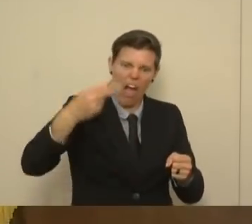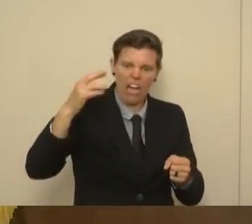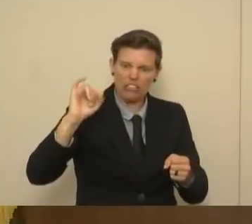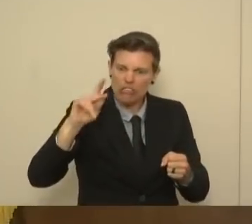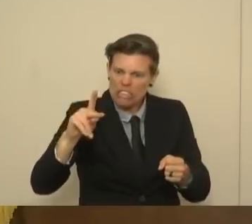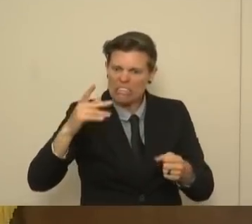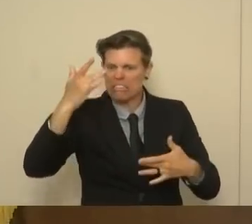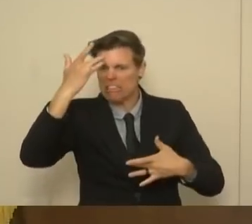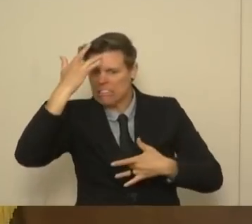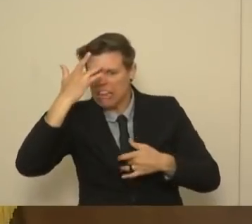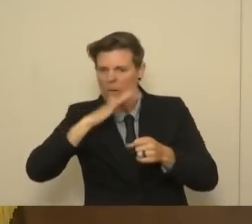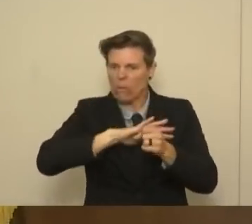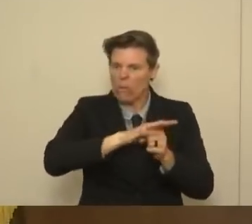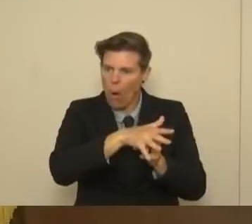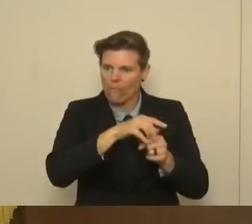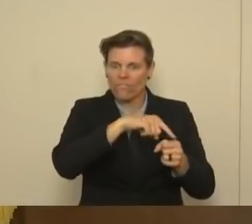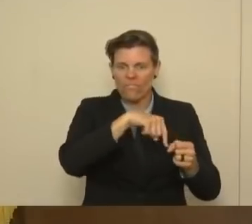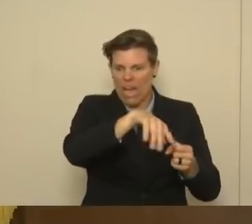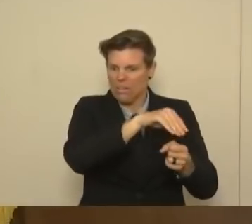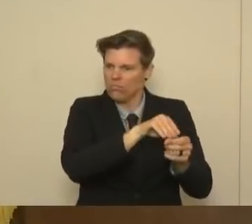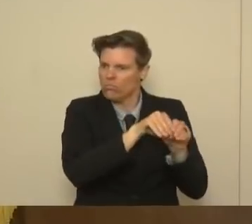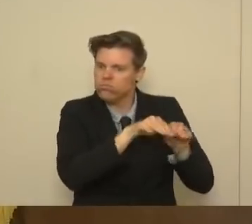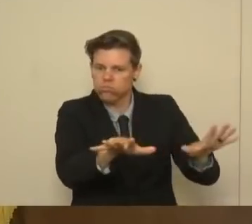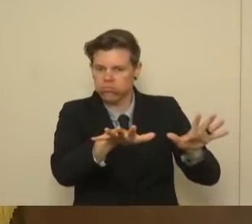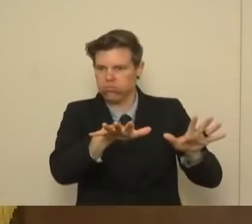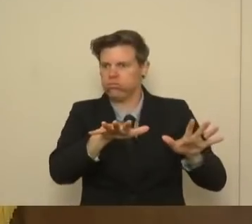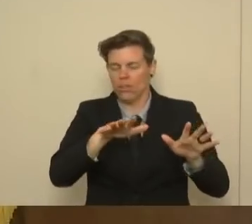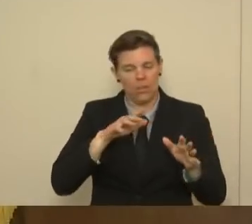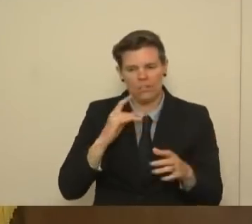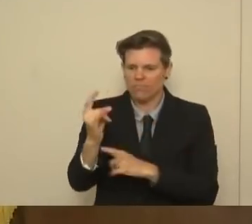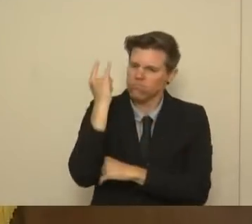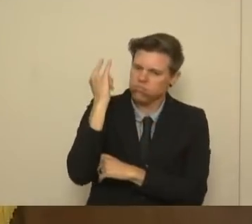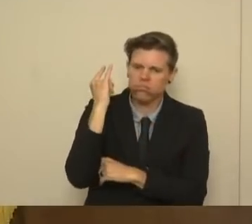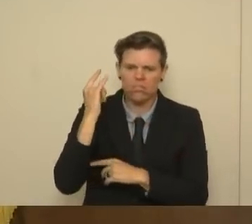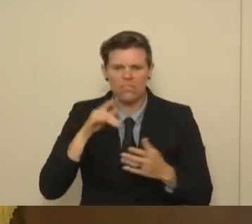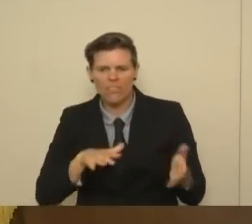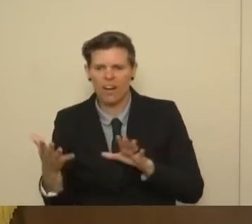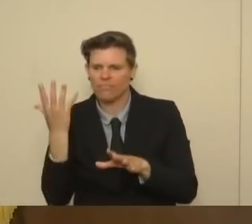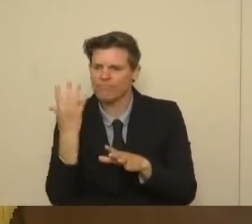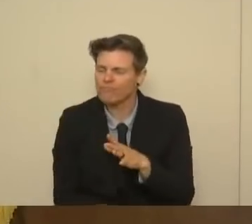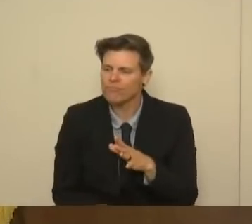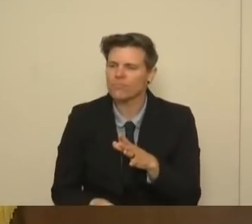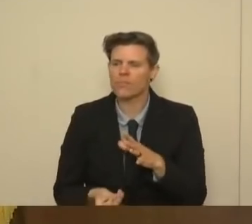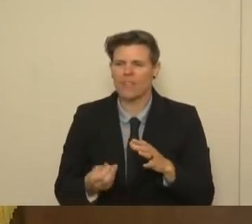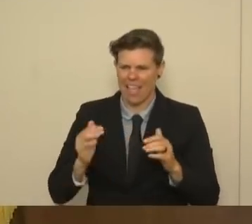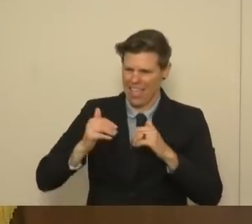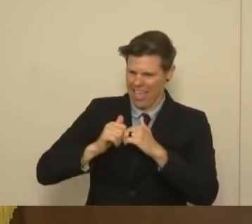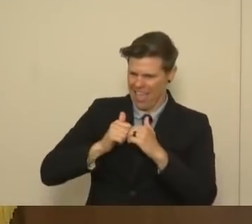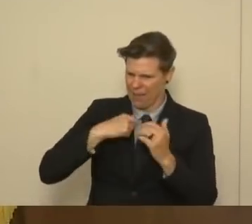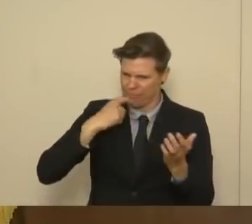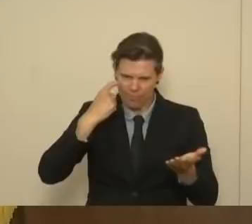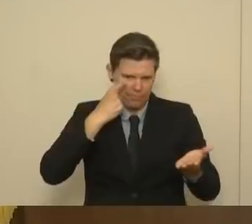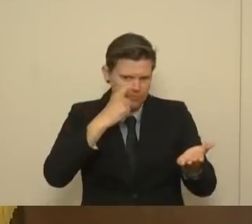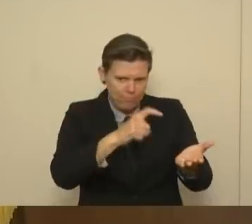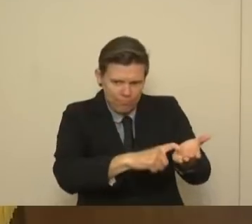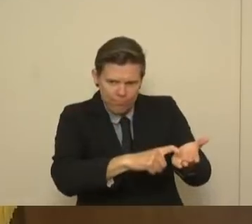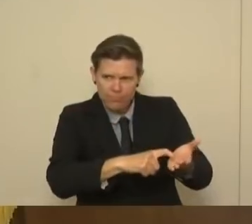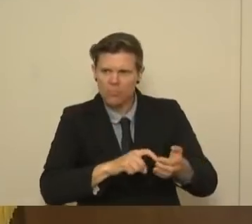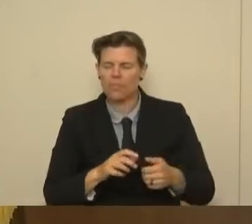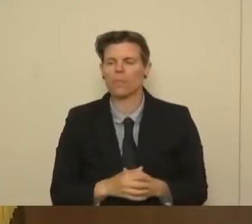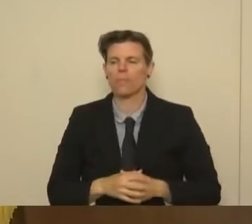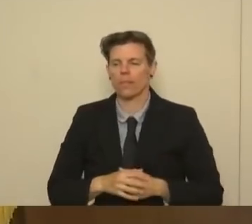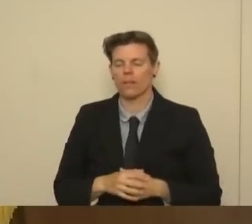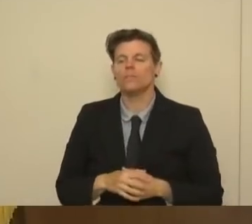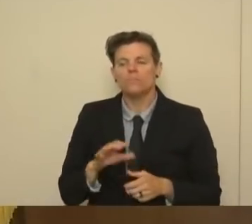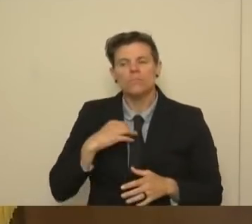part did COVID potentially play in that? We want to be a state that adheres to best practices for